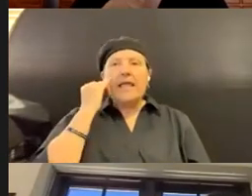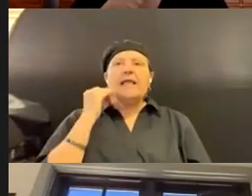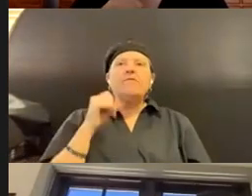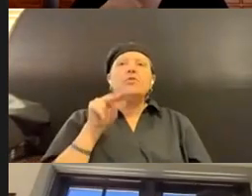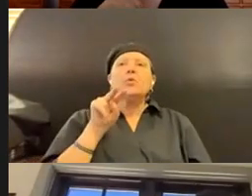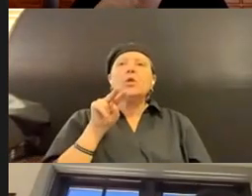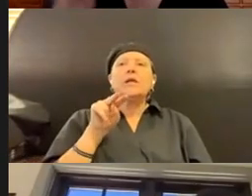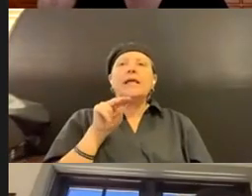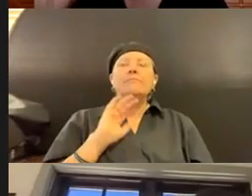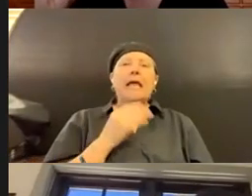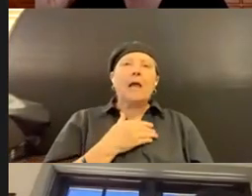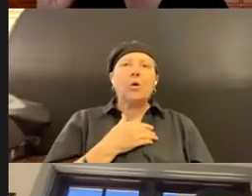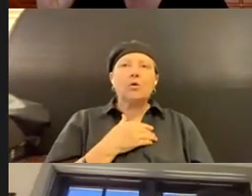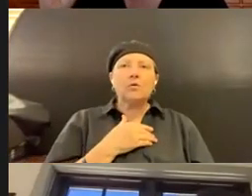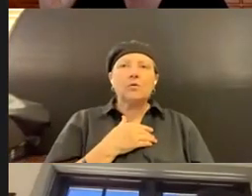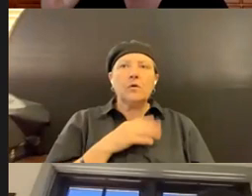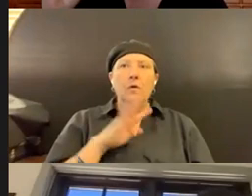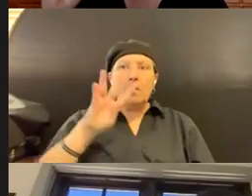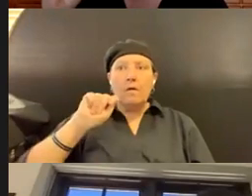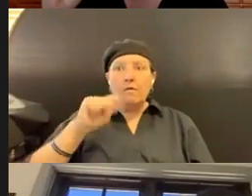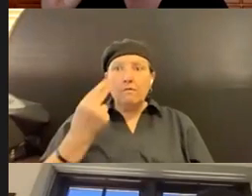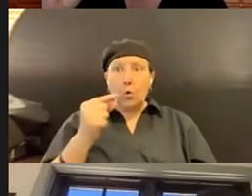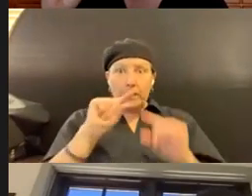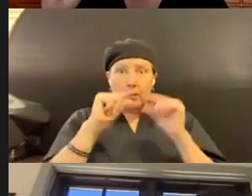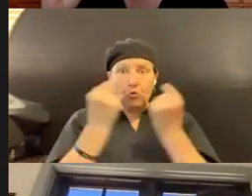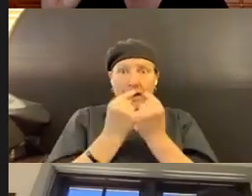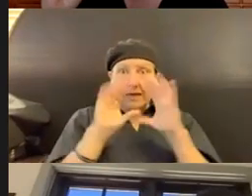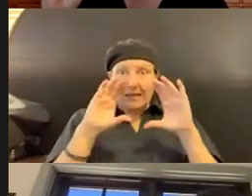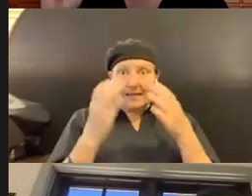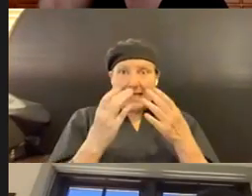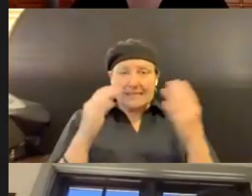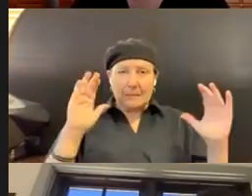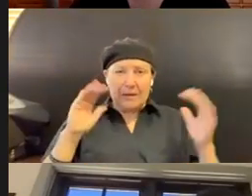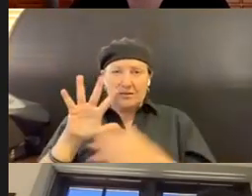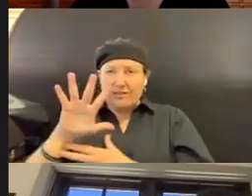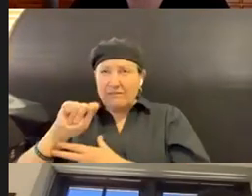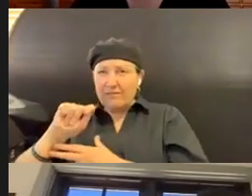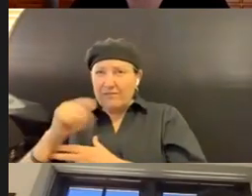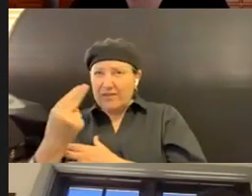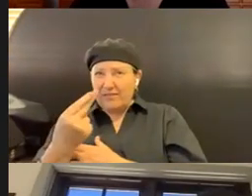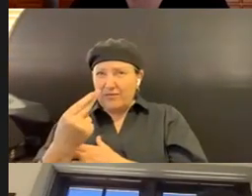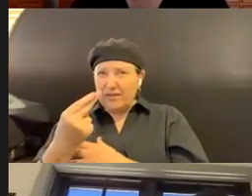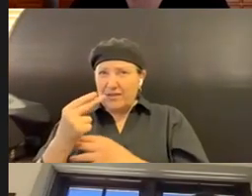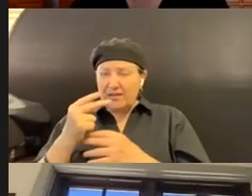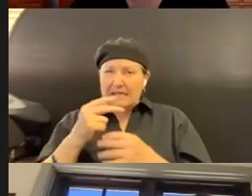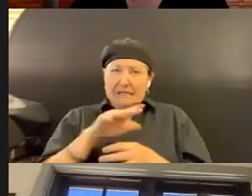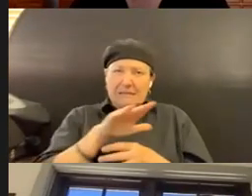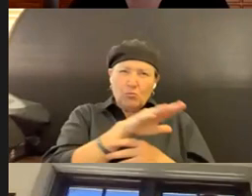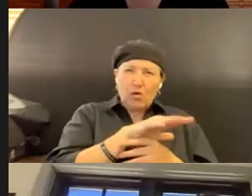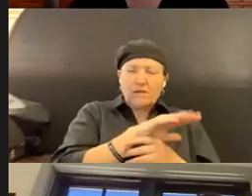if you look at our 4th graders versus our 3rd graders, I think if I'm not mistaken, there are somewhere around 50